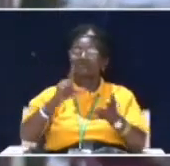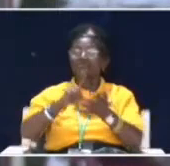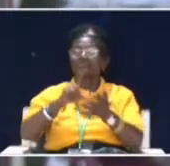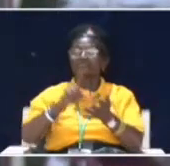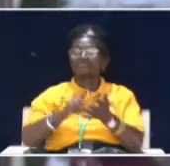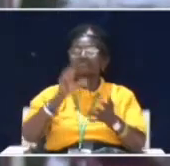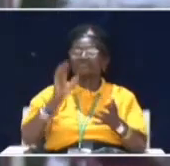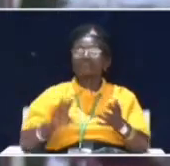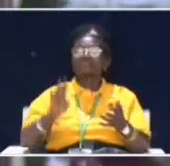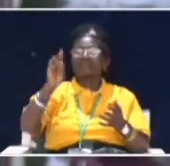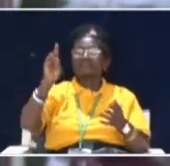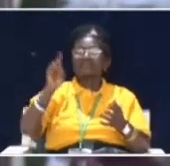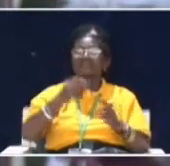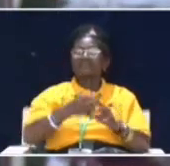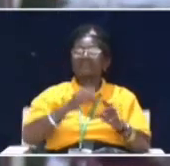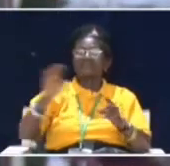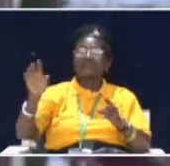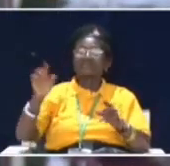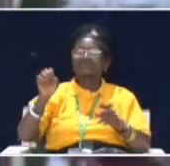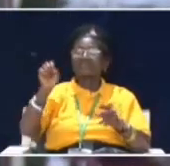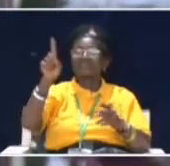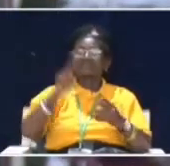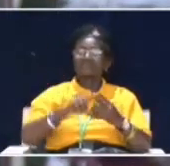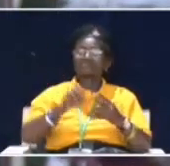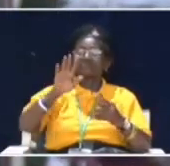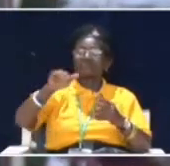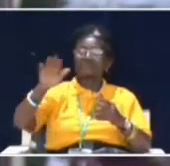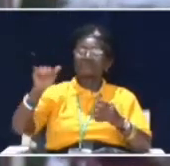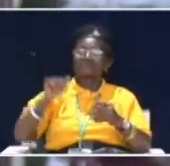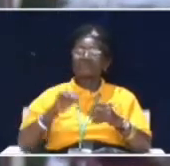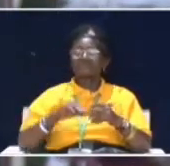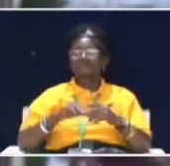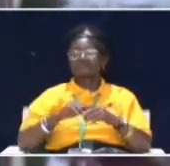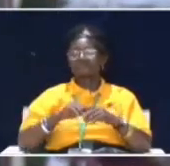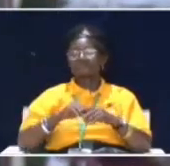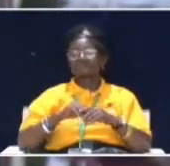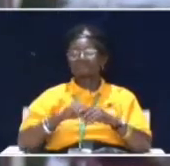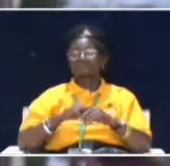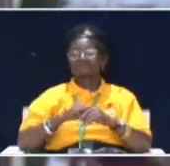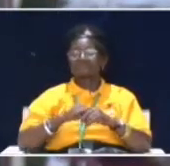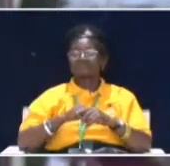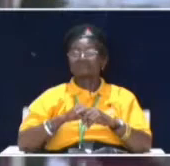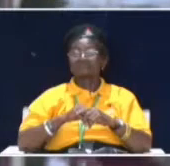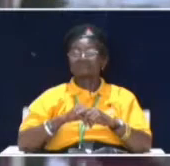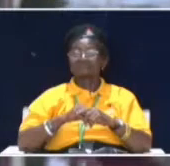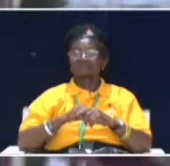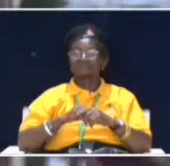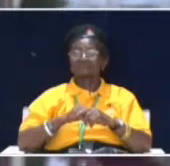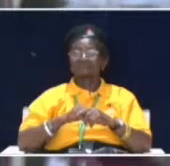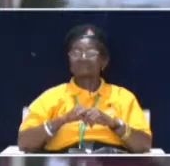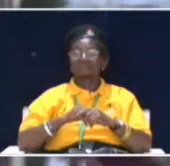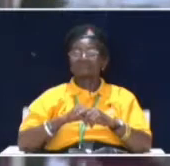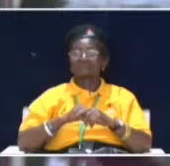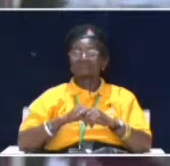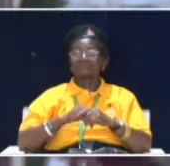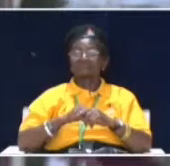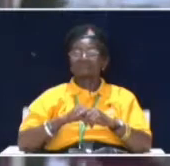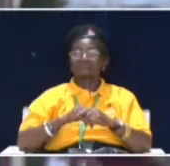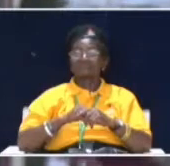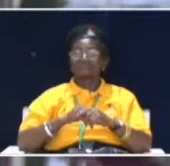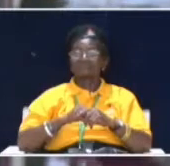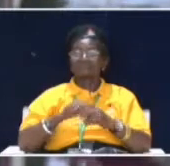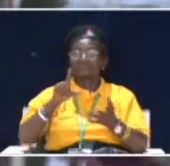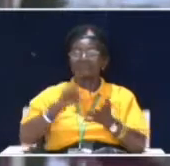11 to 15. Aso nipa itan tin be ninu Luke ori keje ese ikokanla si ikedogun.